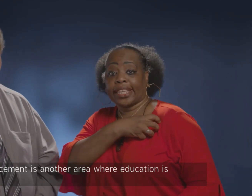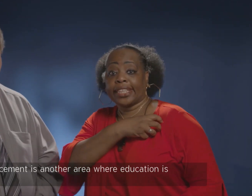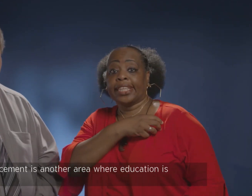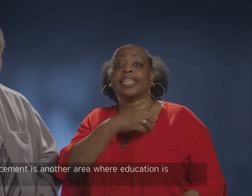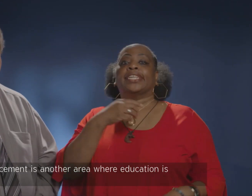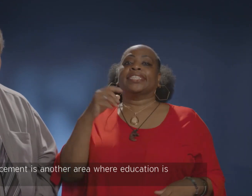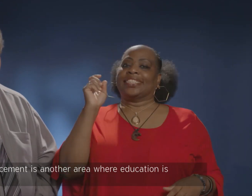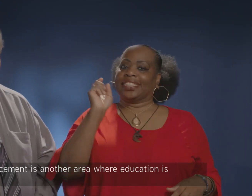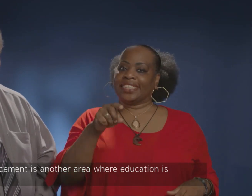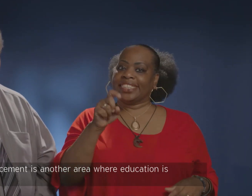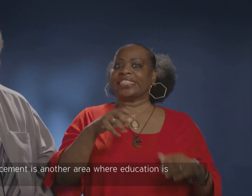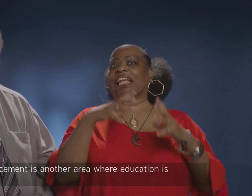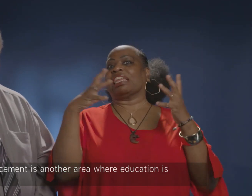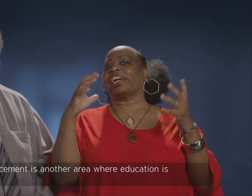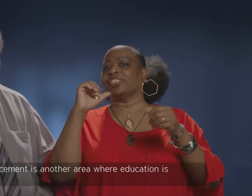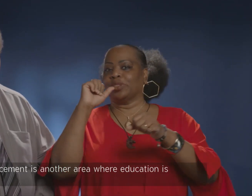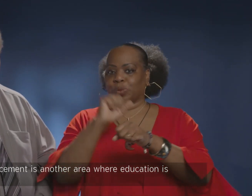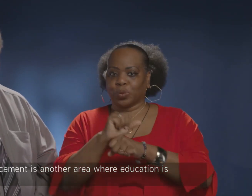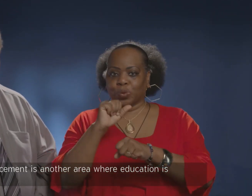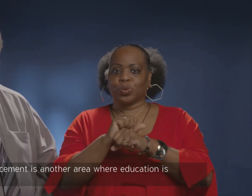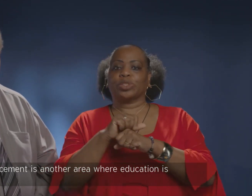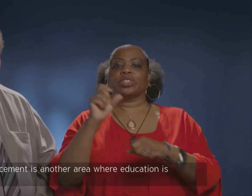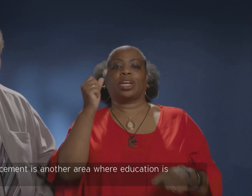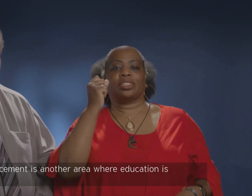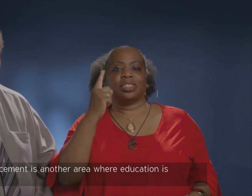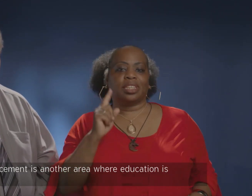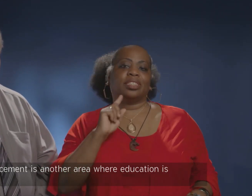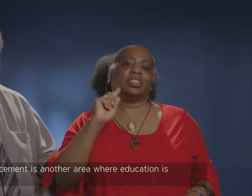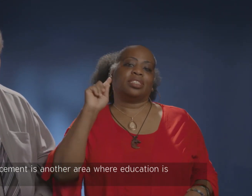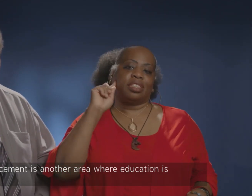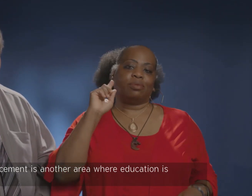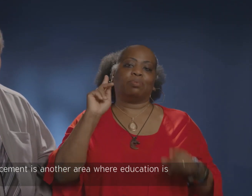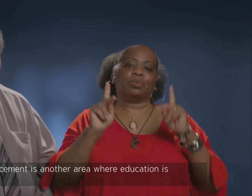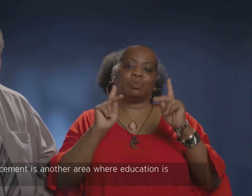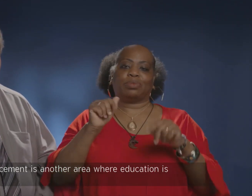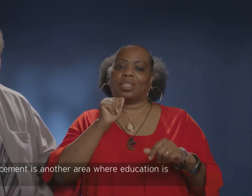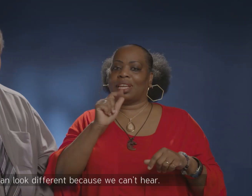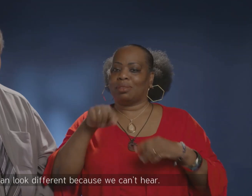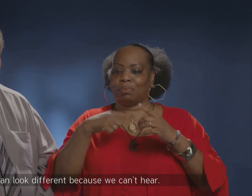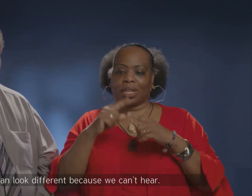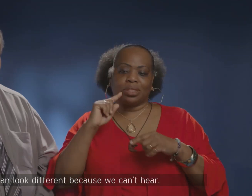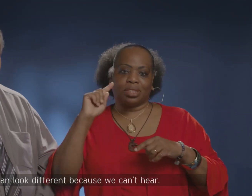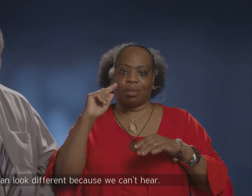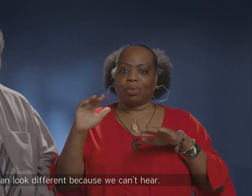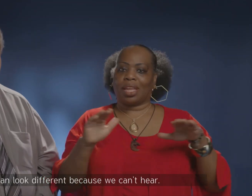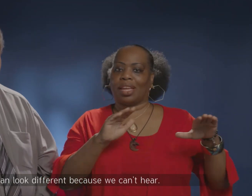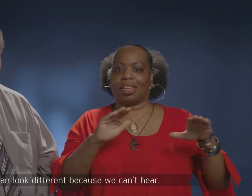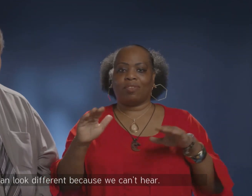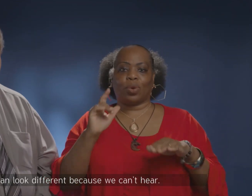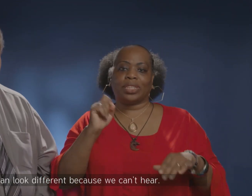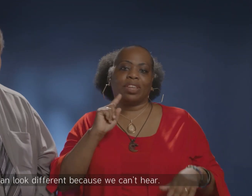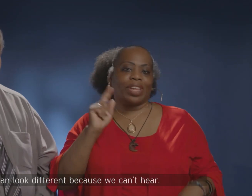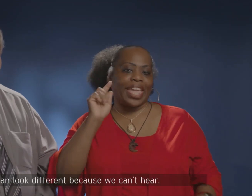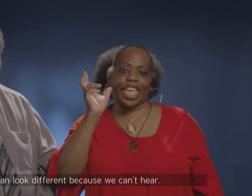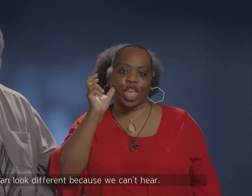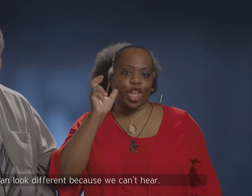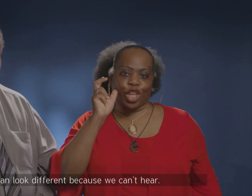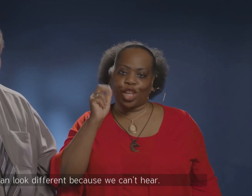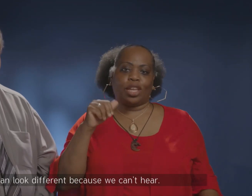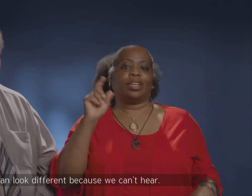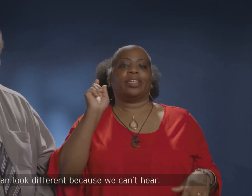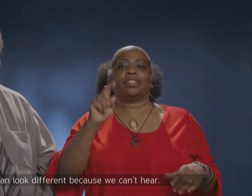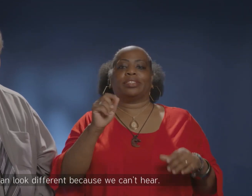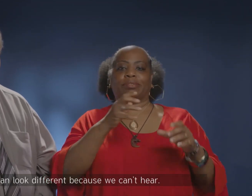Now, with law enforcement, there's another area where education is important. Deaf behavior can look different because we